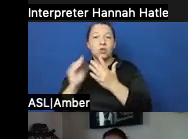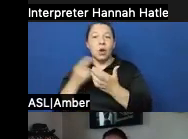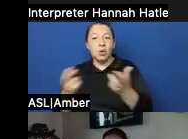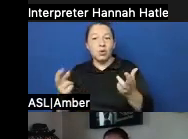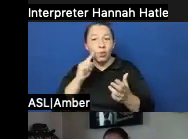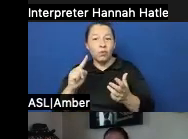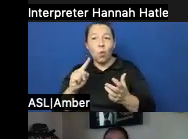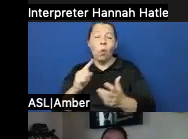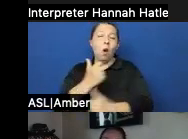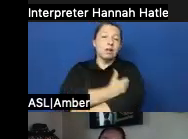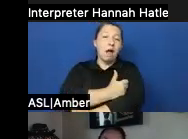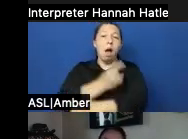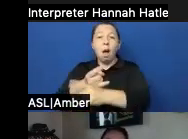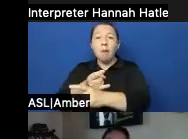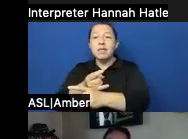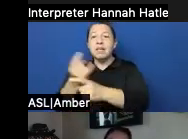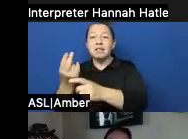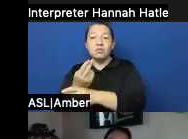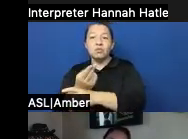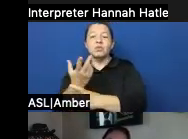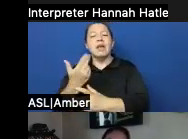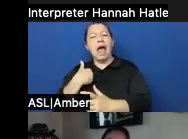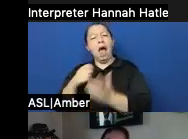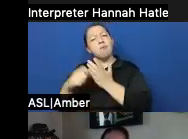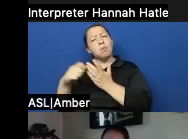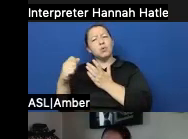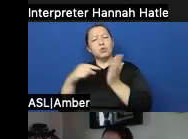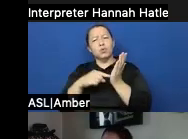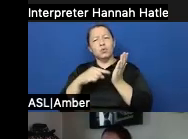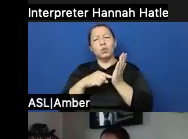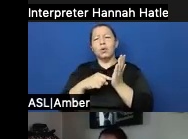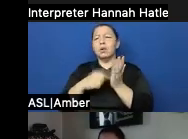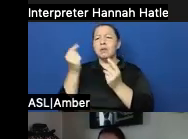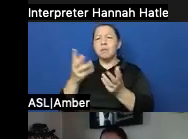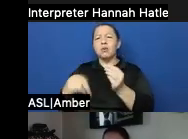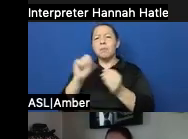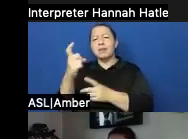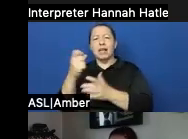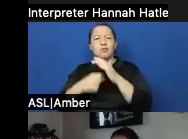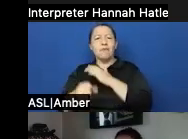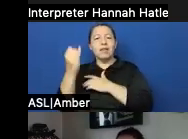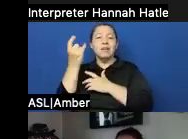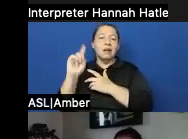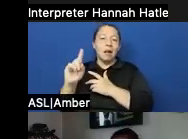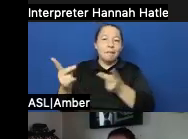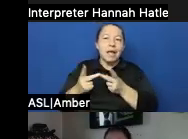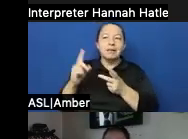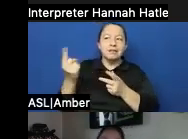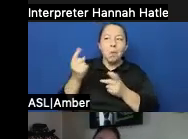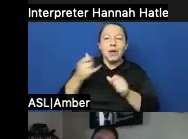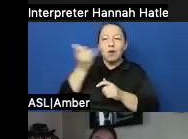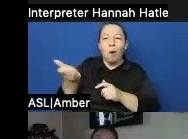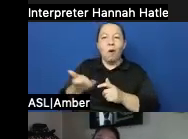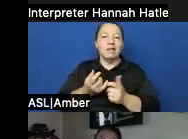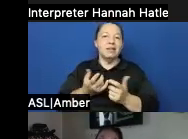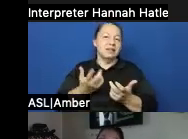little brochure or a fact sheet about sex trafficking and where someone can call. Most likely someone's just gonna, slip it, put it in their pocket and